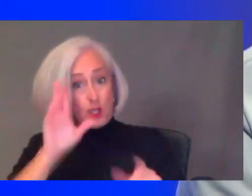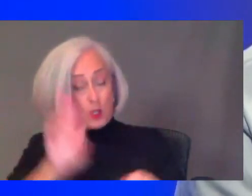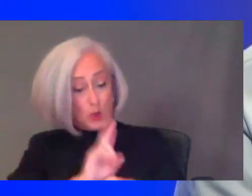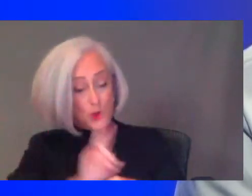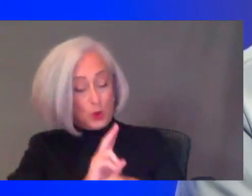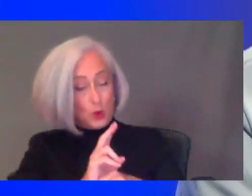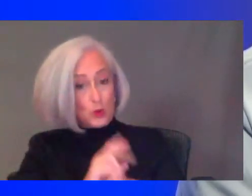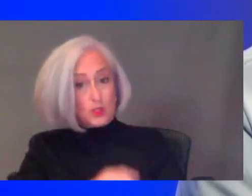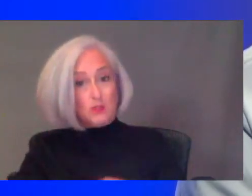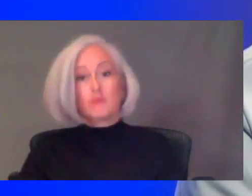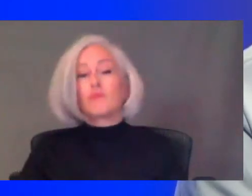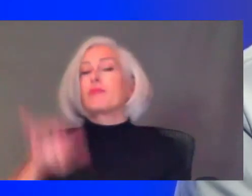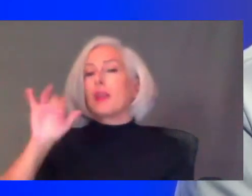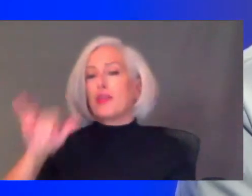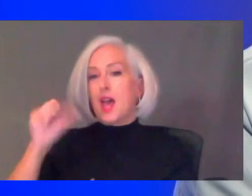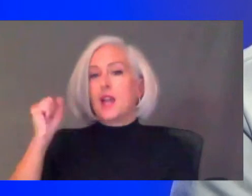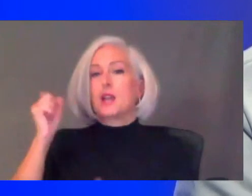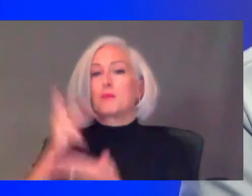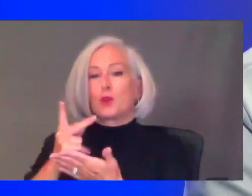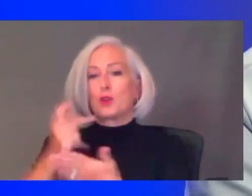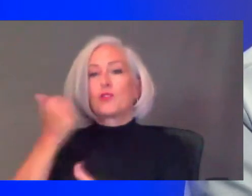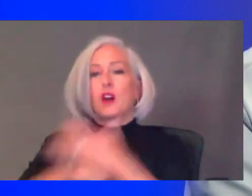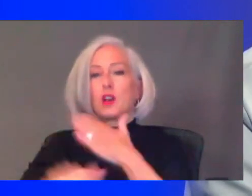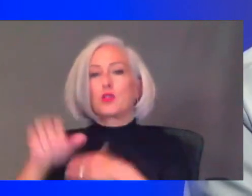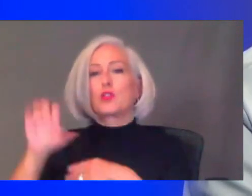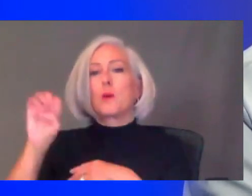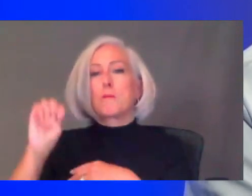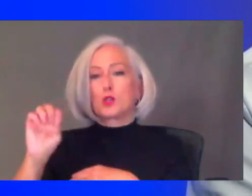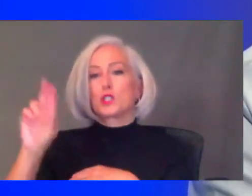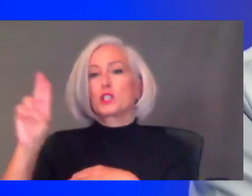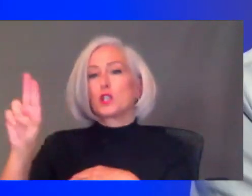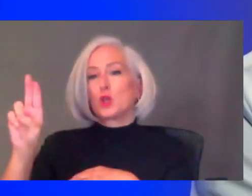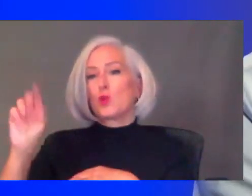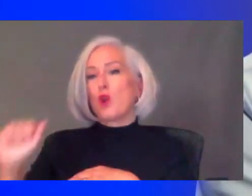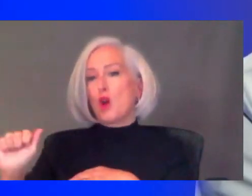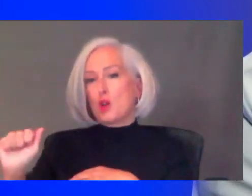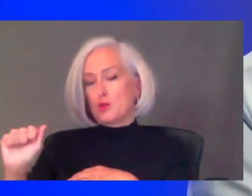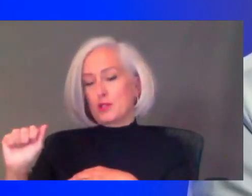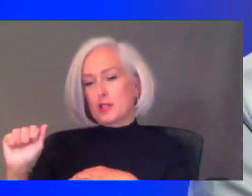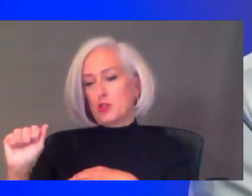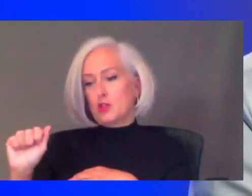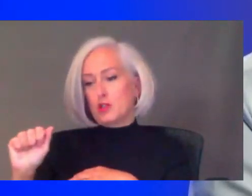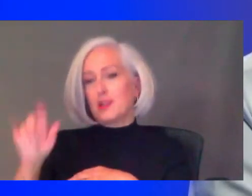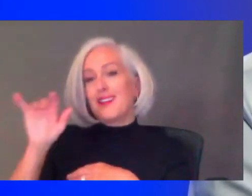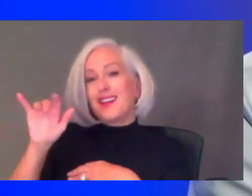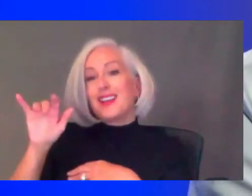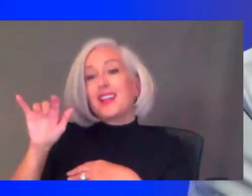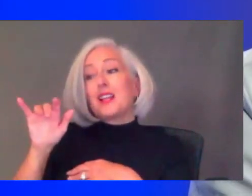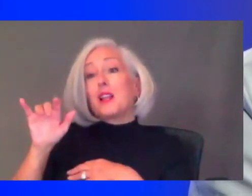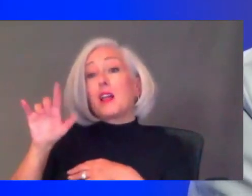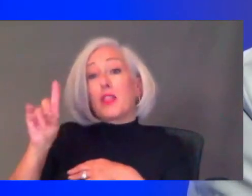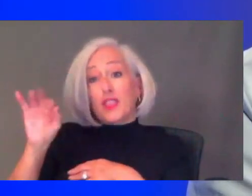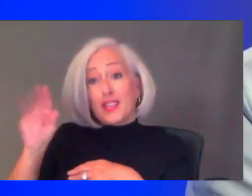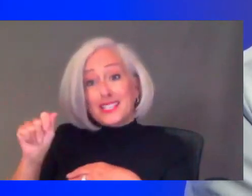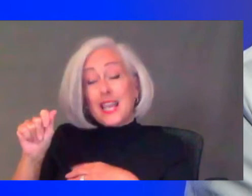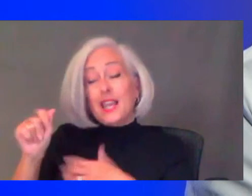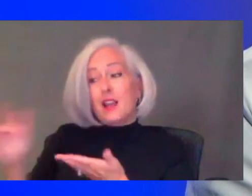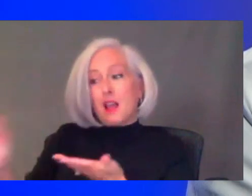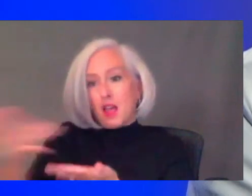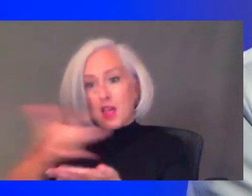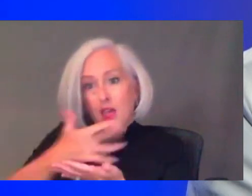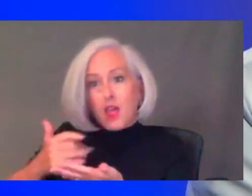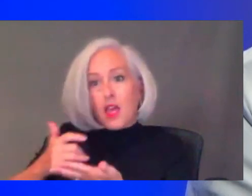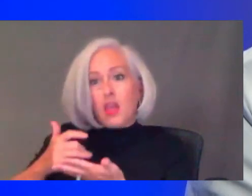what the long-term side effects are from these. And we're not there yet. And so the data has not been